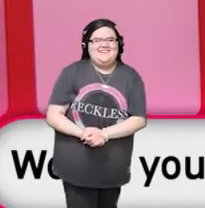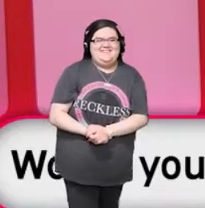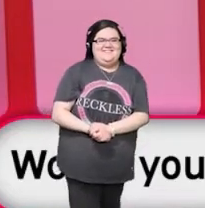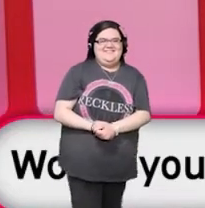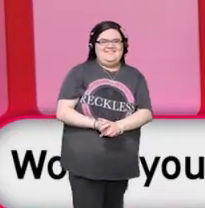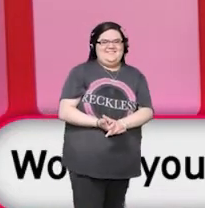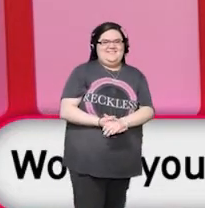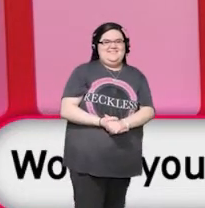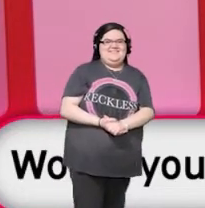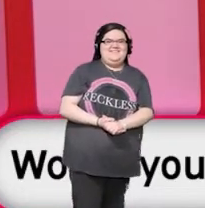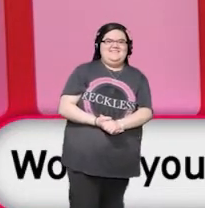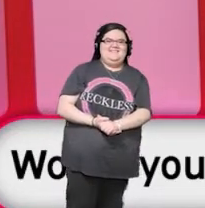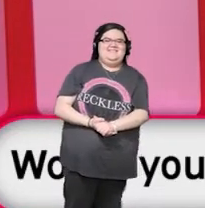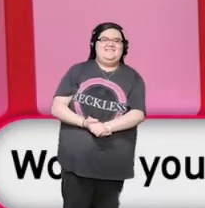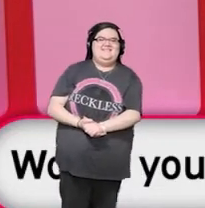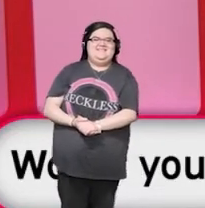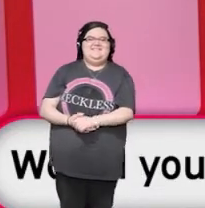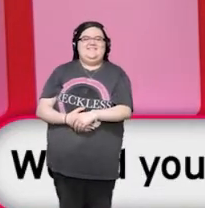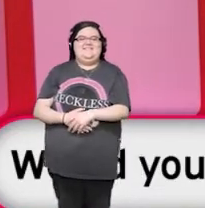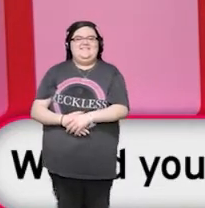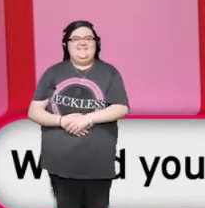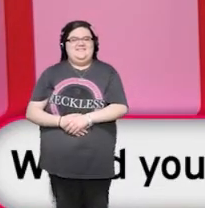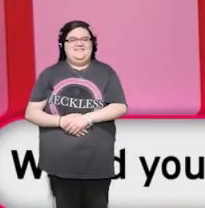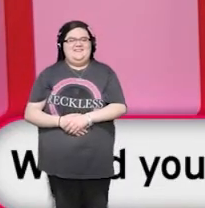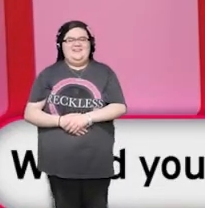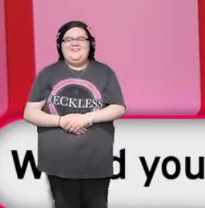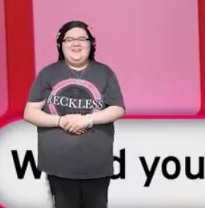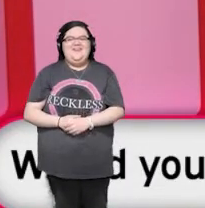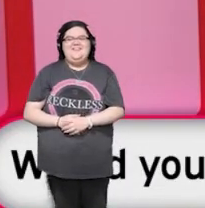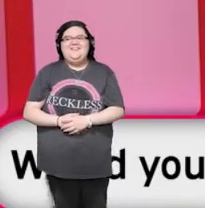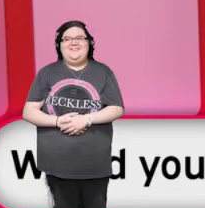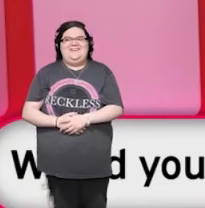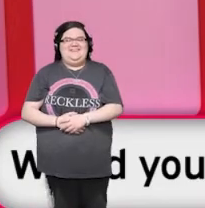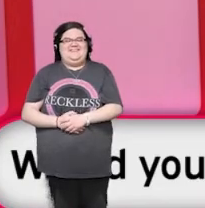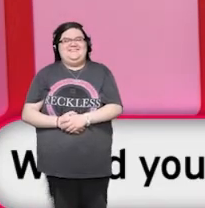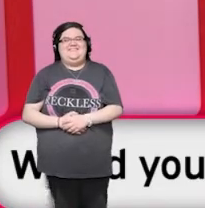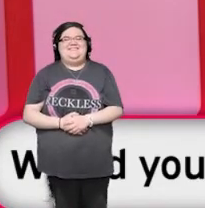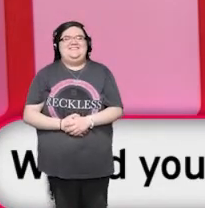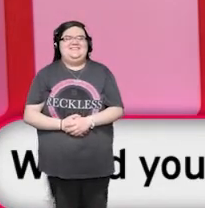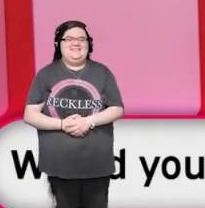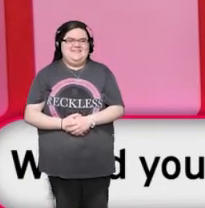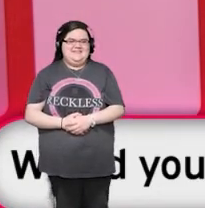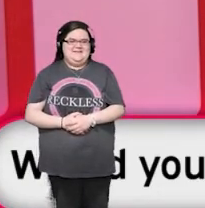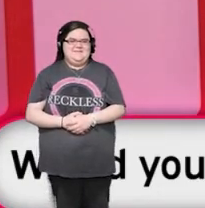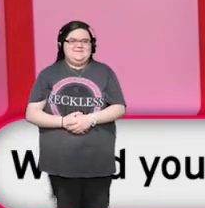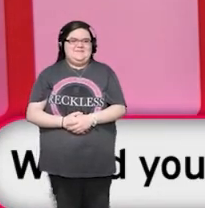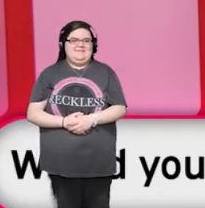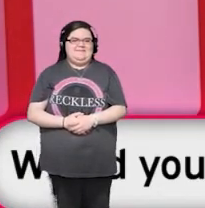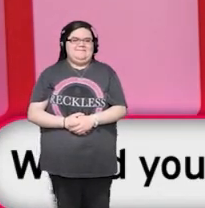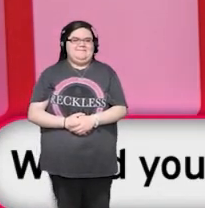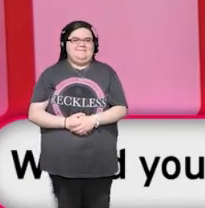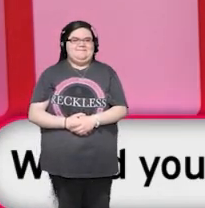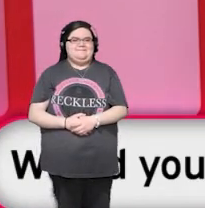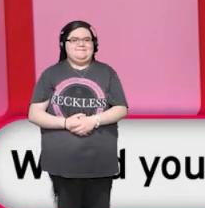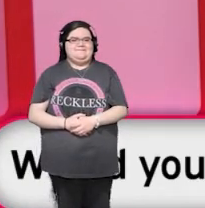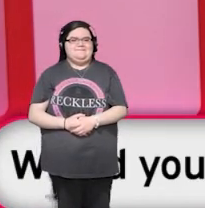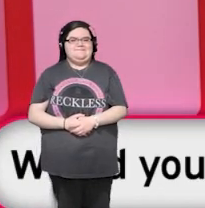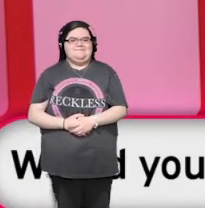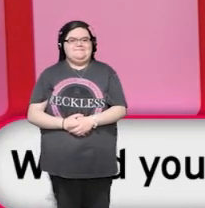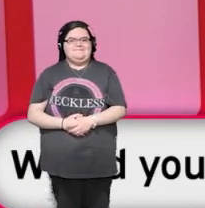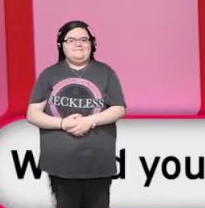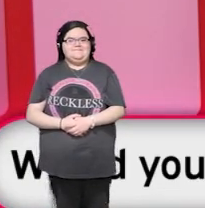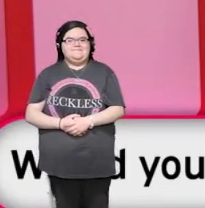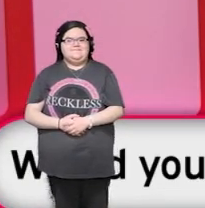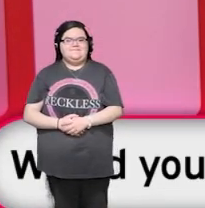Bro, a sneeze isn't even a symptom, you fucking melon. No, but you worry, it went everywhere. It went everywhere! I would lose the ability to